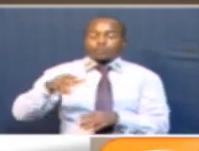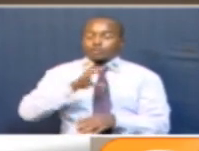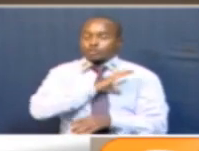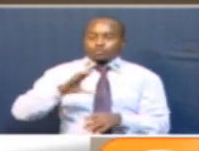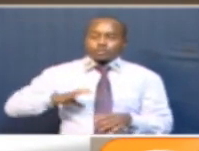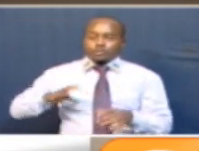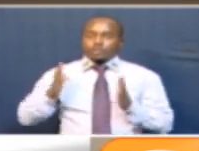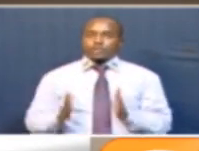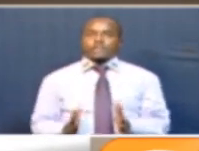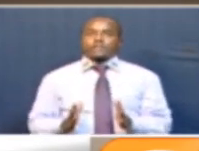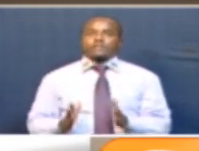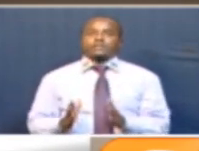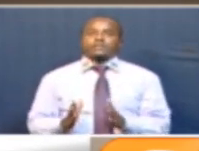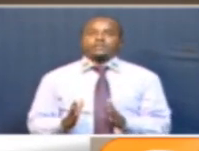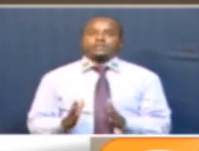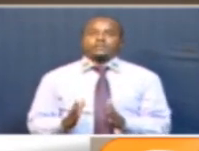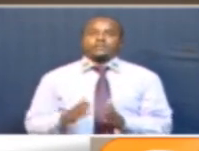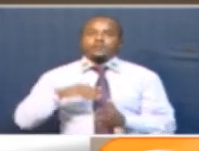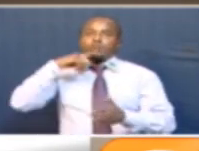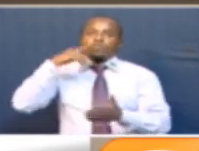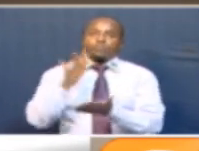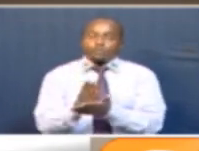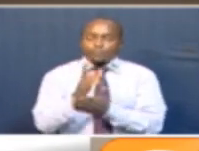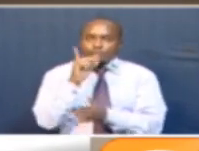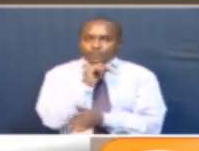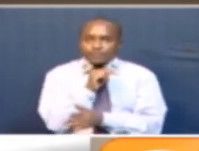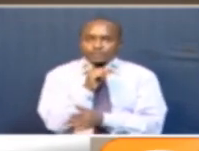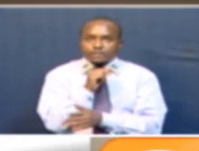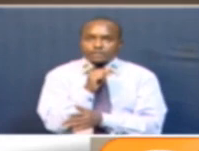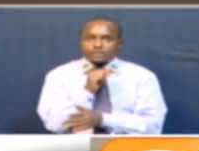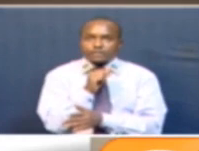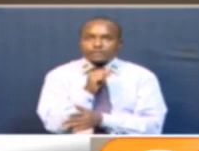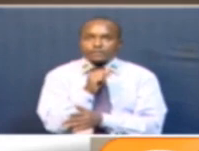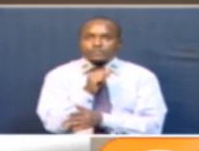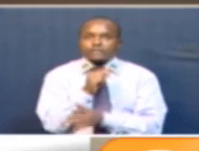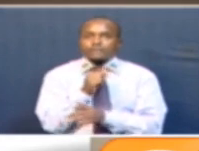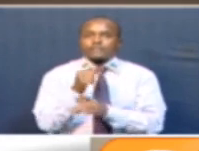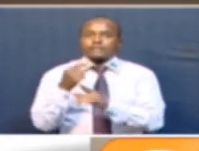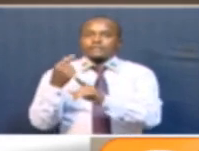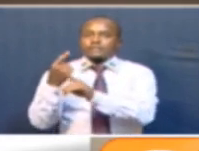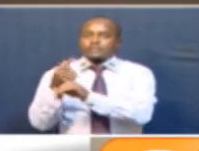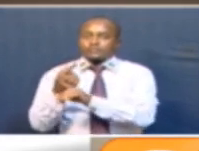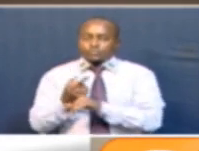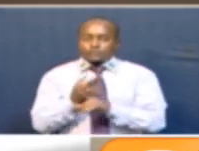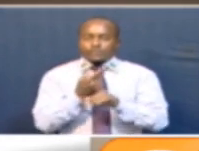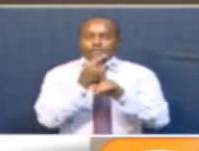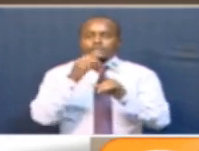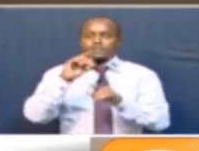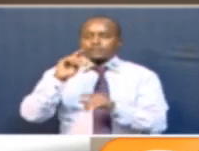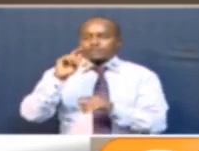Joshua Chepchieng confirmed the incident. Scores of Kenyan police officers